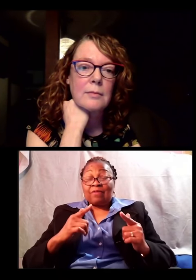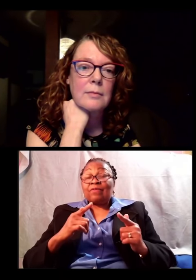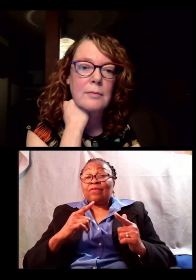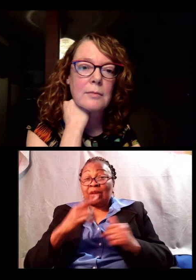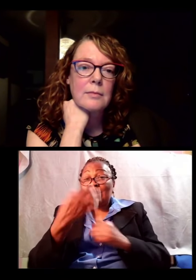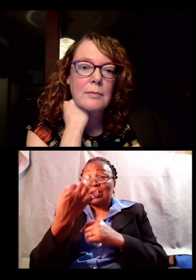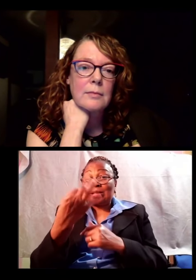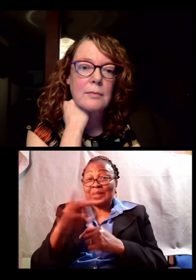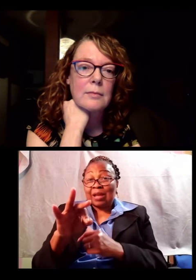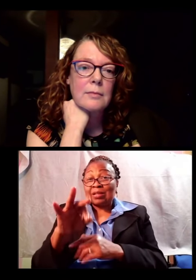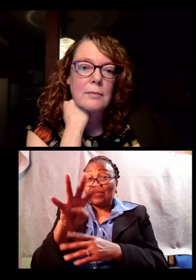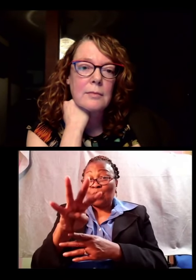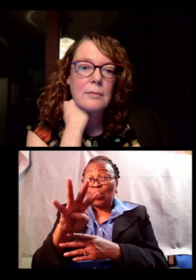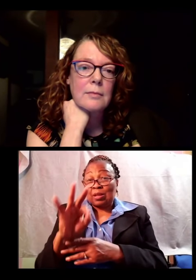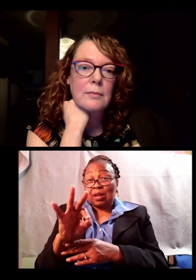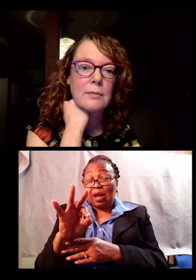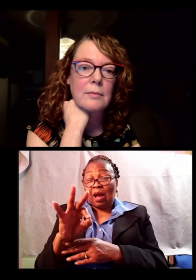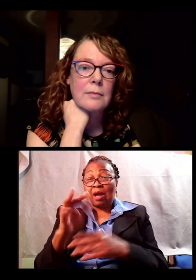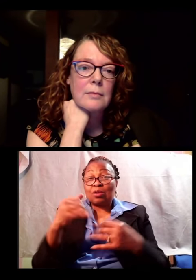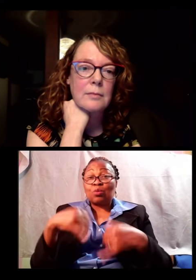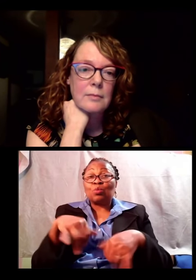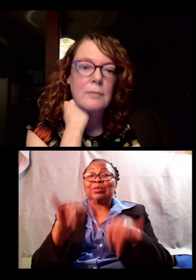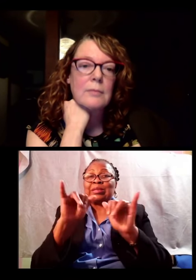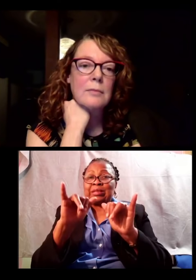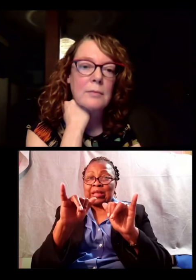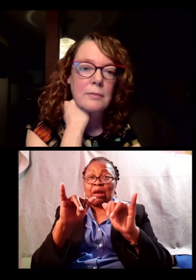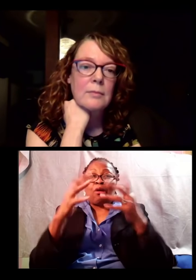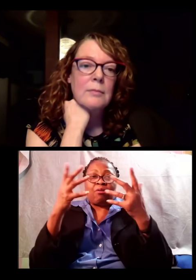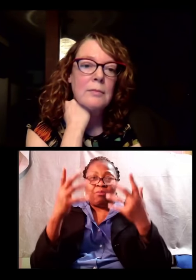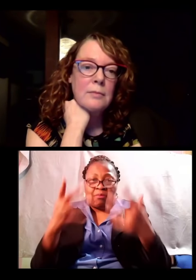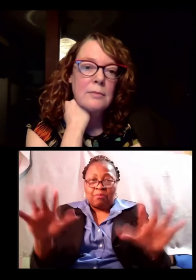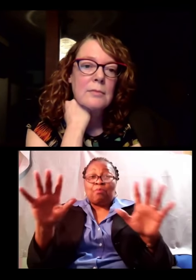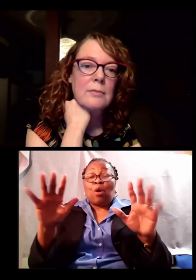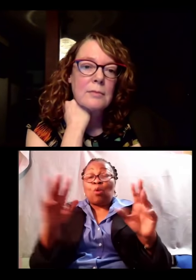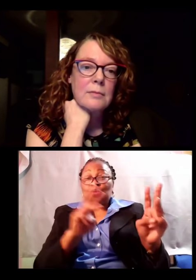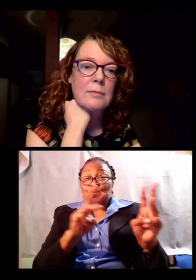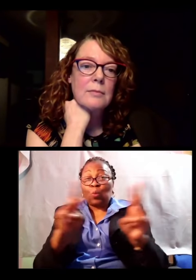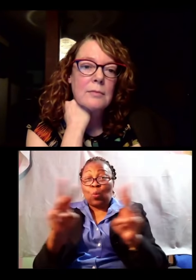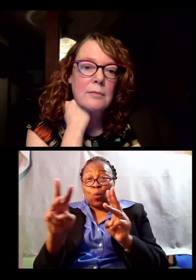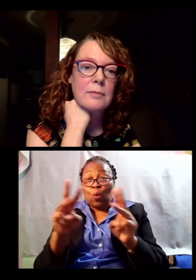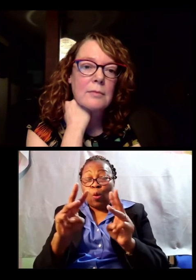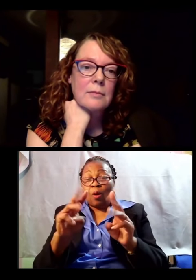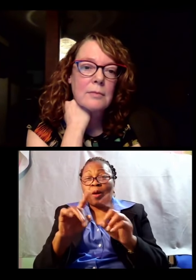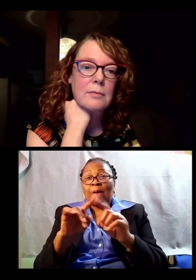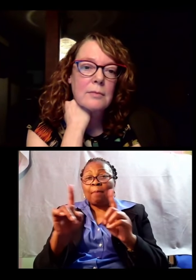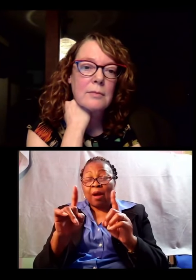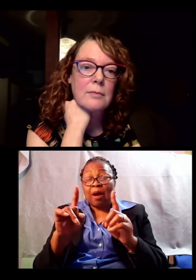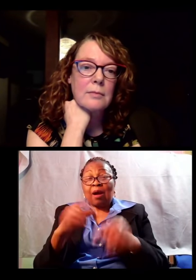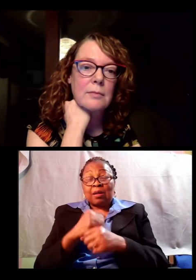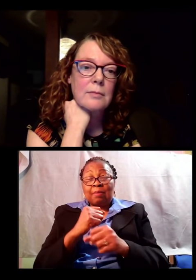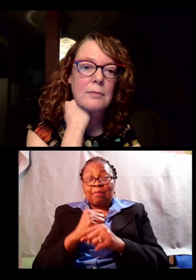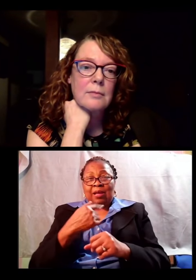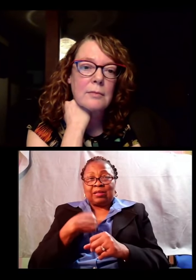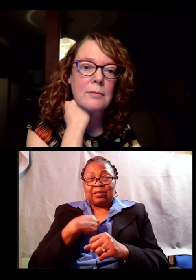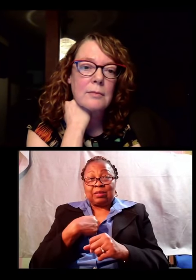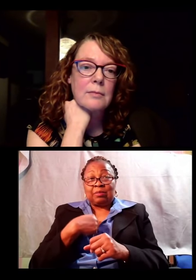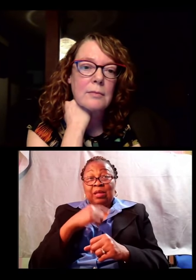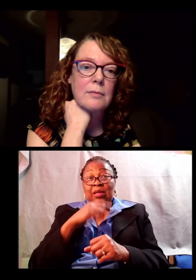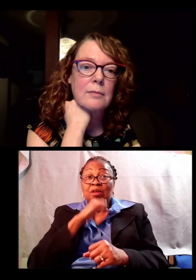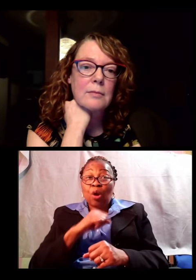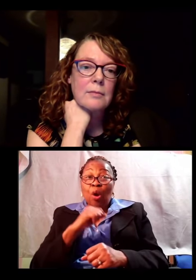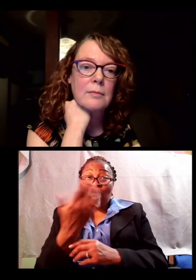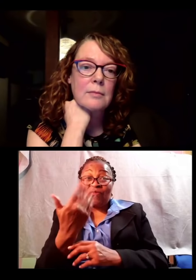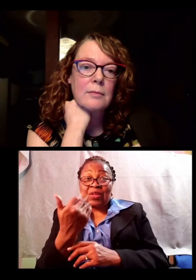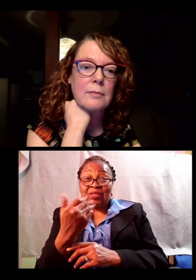1949 when we were still very post-war. But it places me at 15 when Elvis